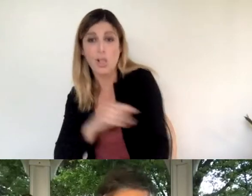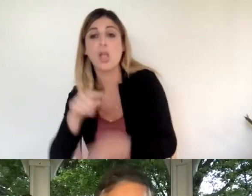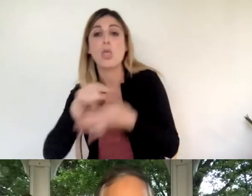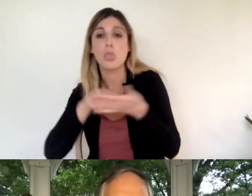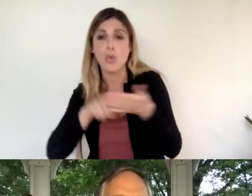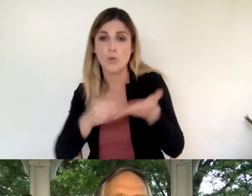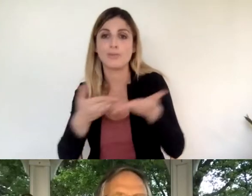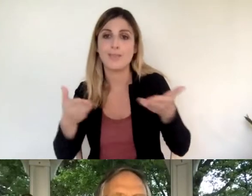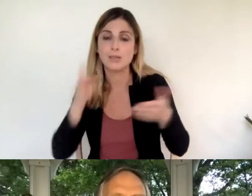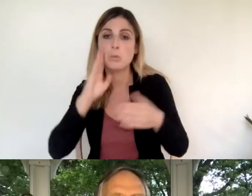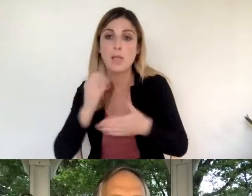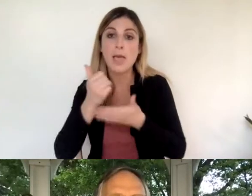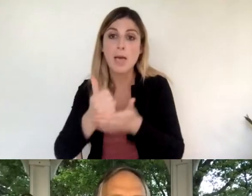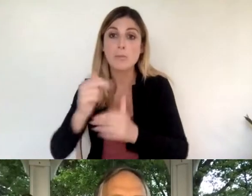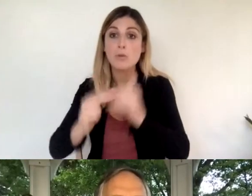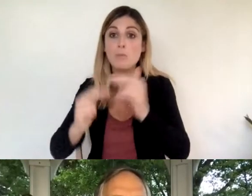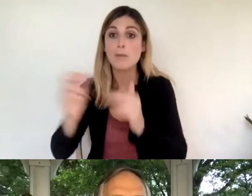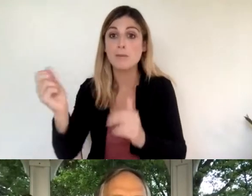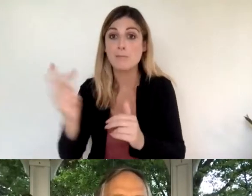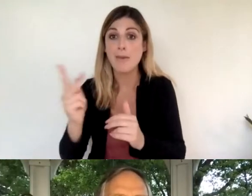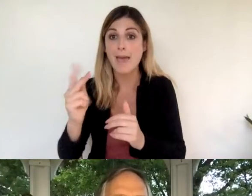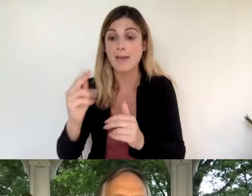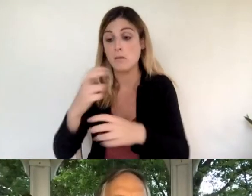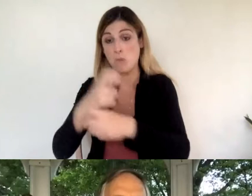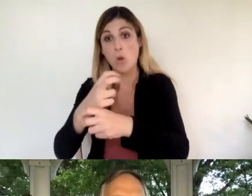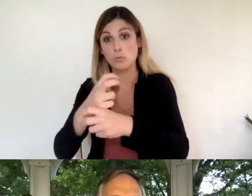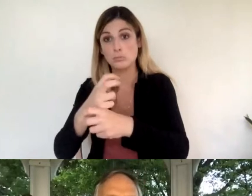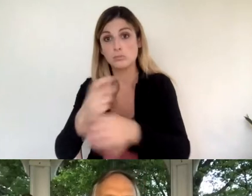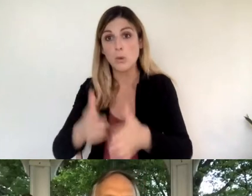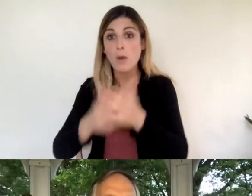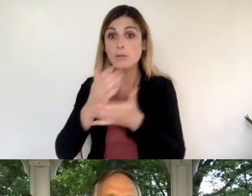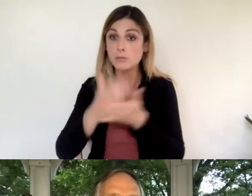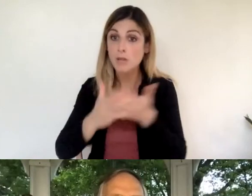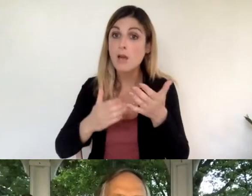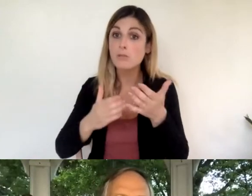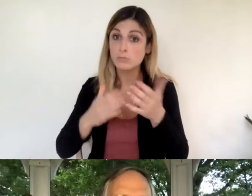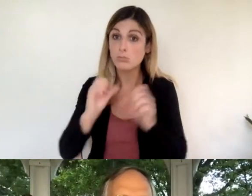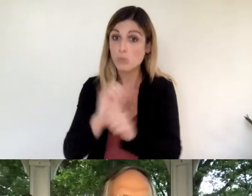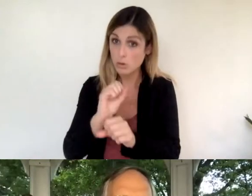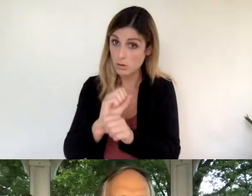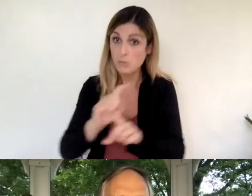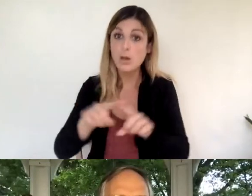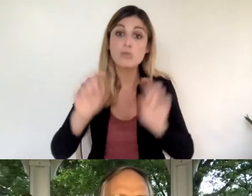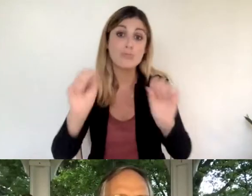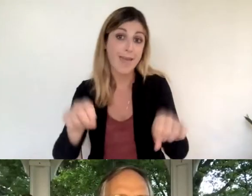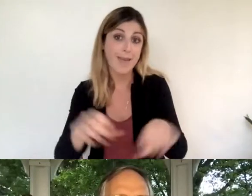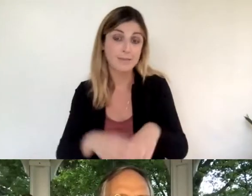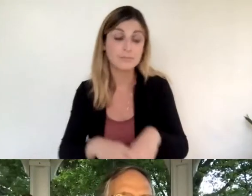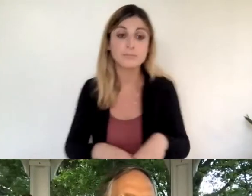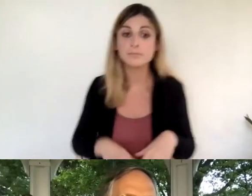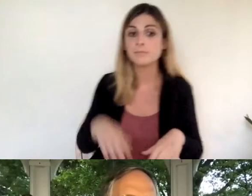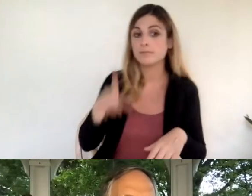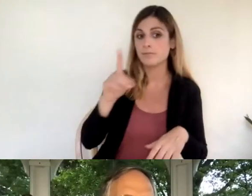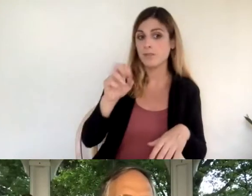you can build back bone matter. It takes some work, but you can do it. Yeah, I would second that. So I have